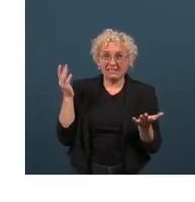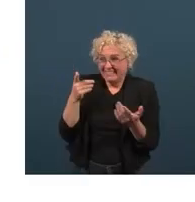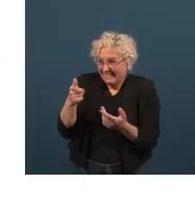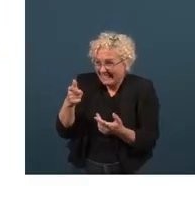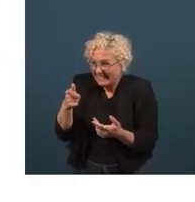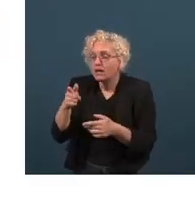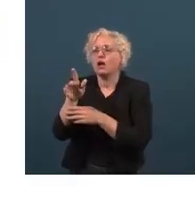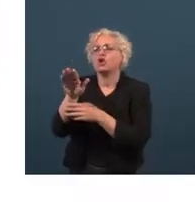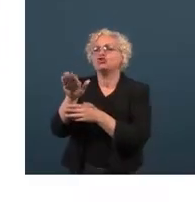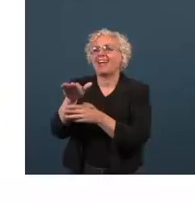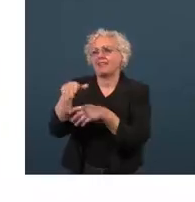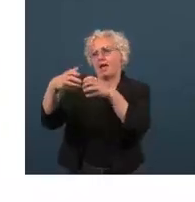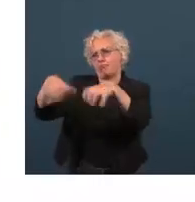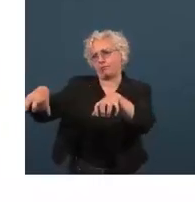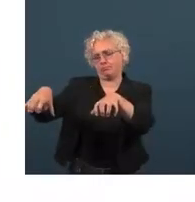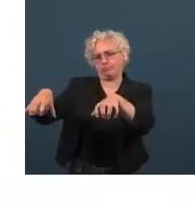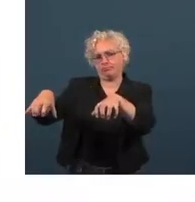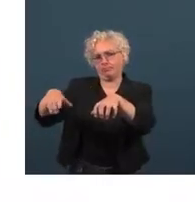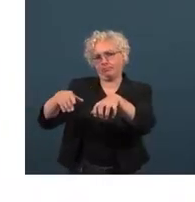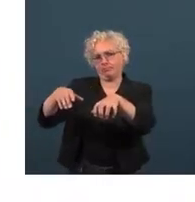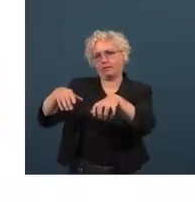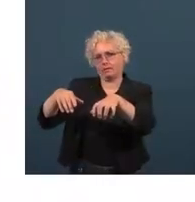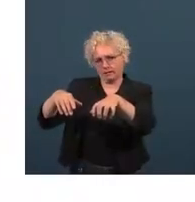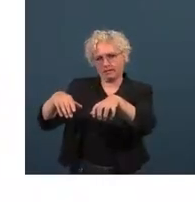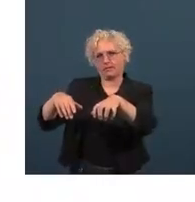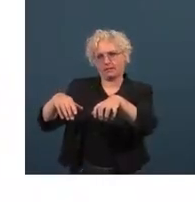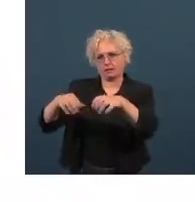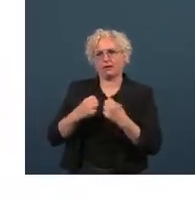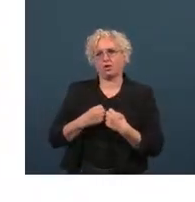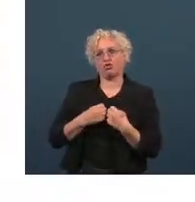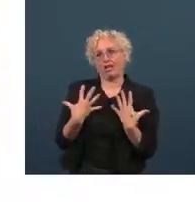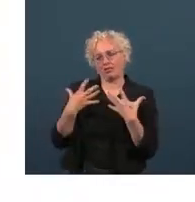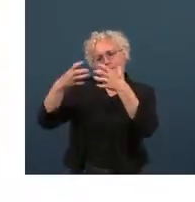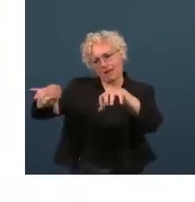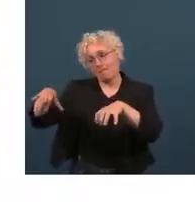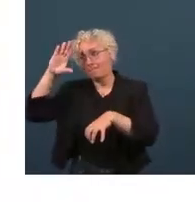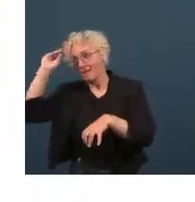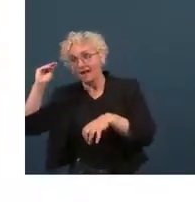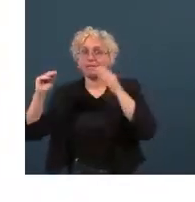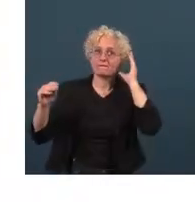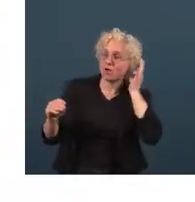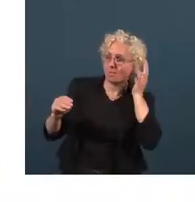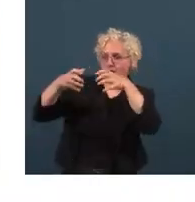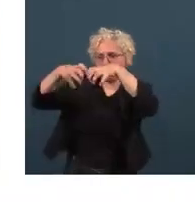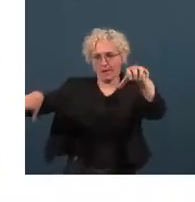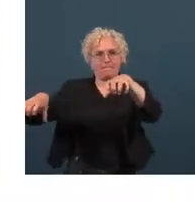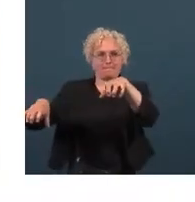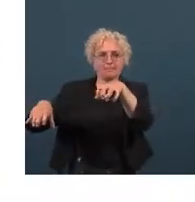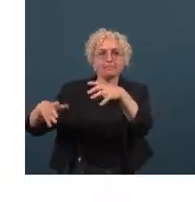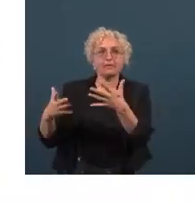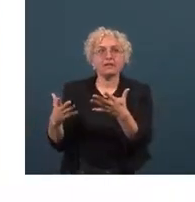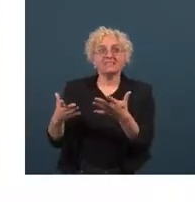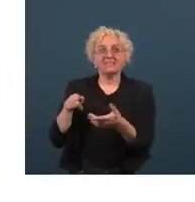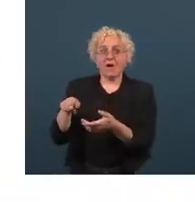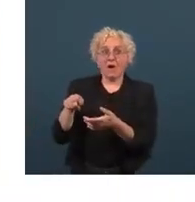have a clear proposal that I hope you will take into consideration, my proposal that gender